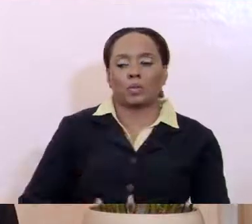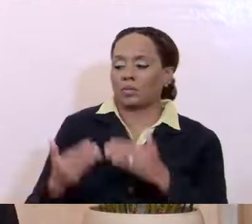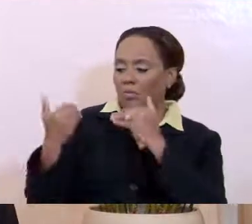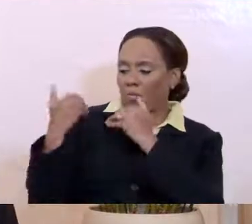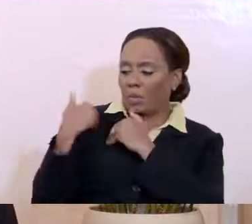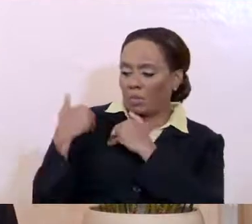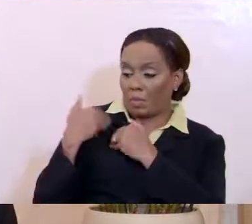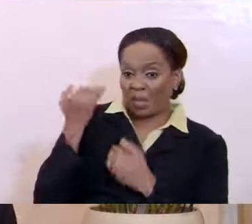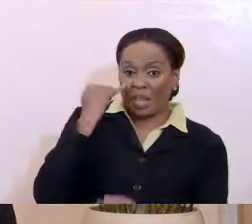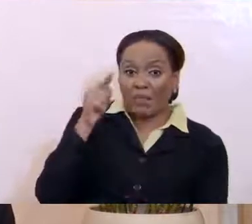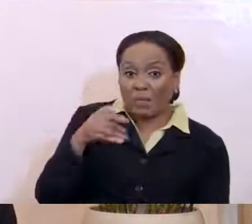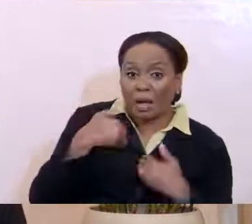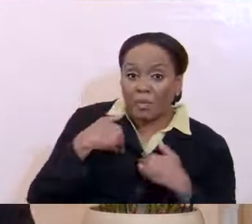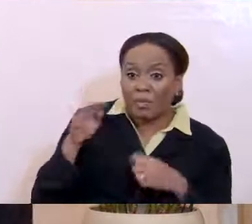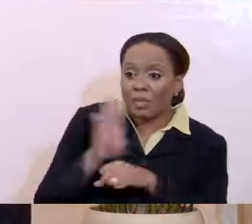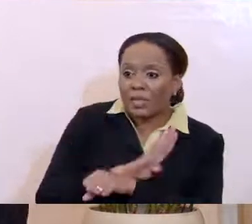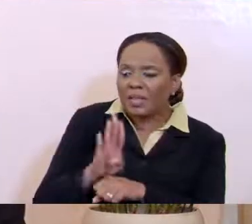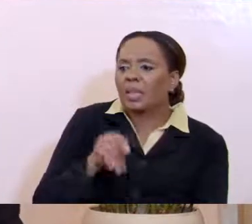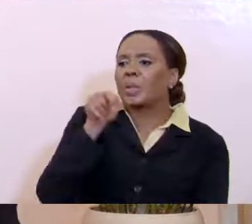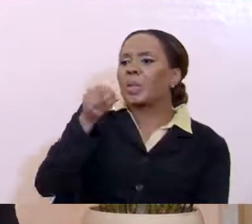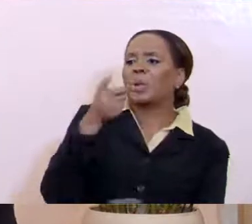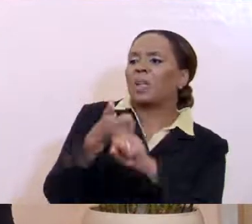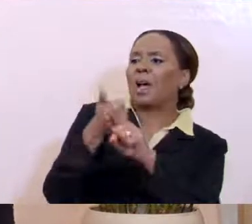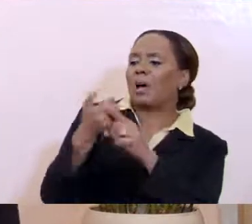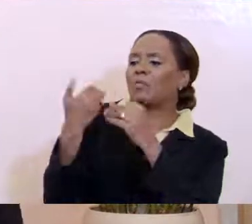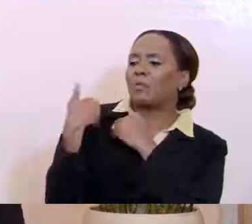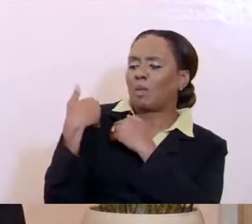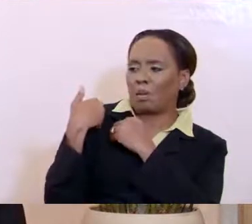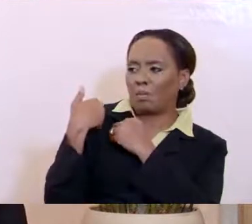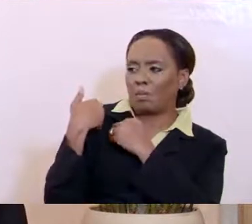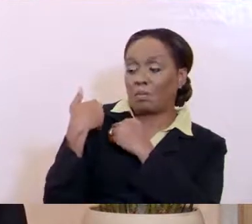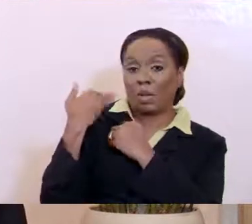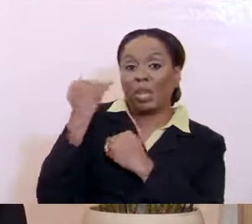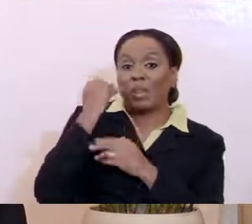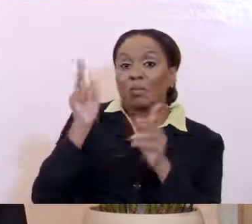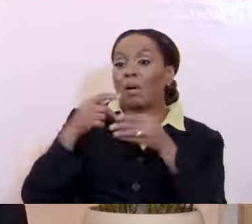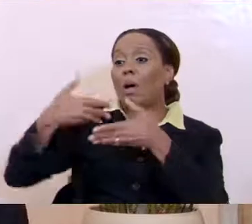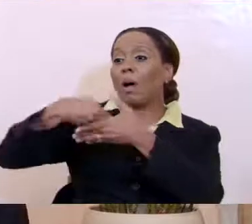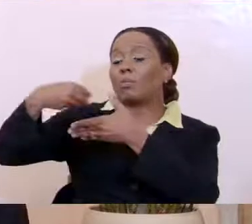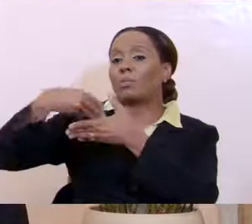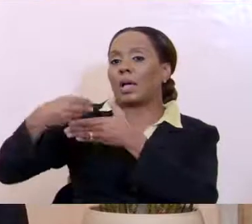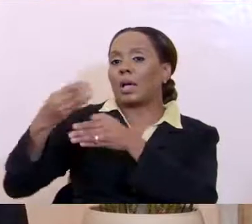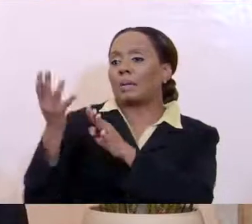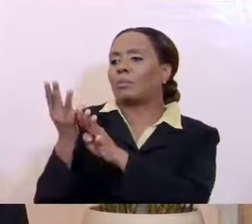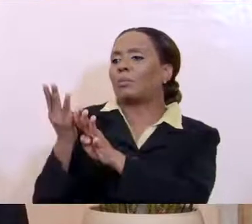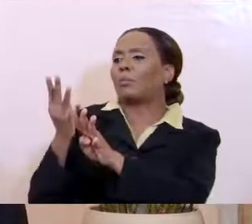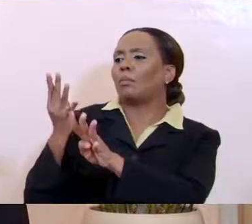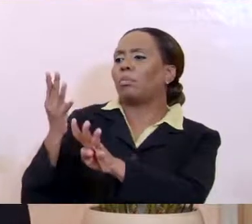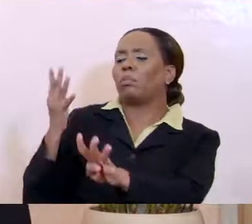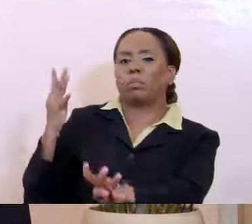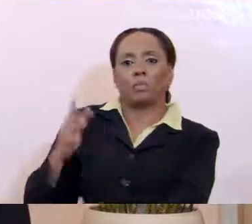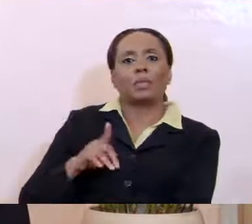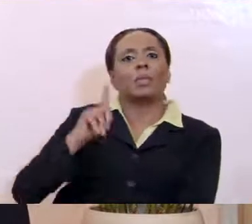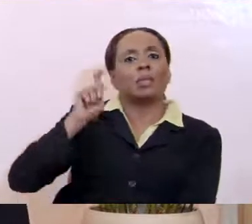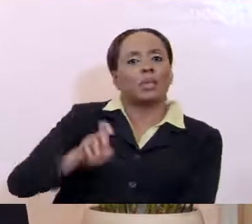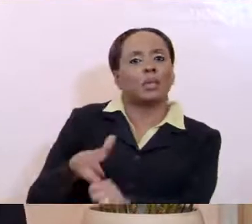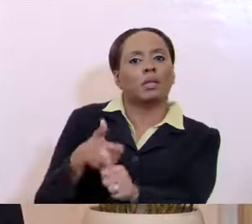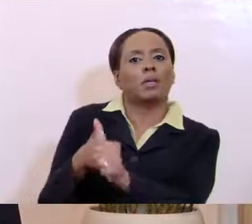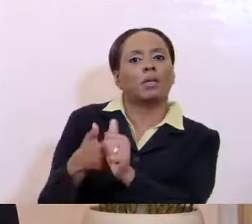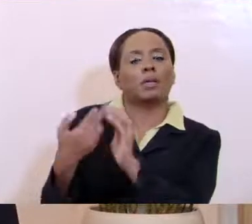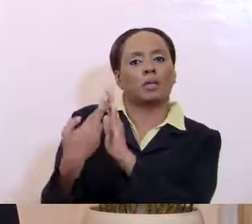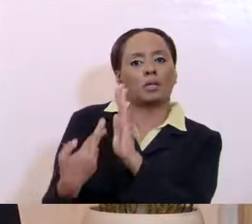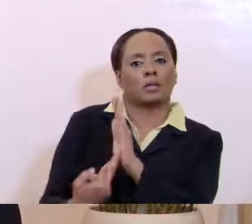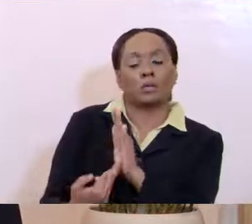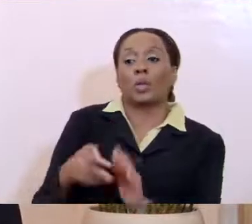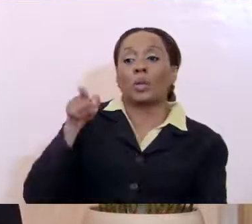establishment and that the people who are lining up outside of his establishment follow the COVID protocols.